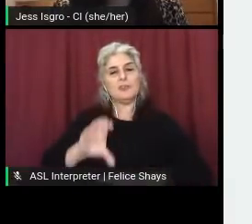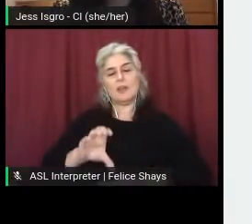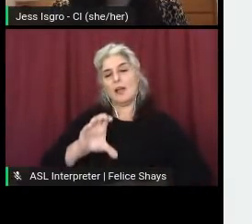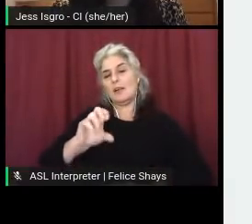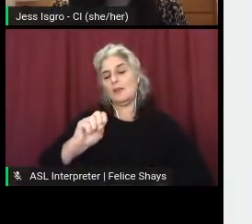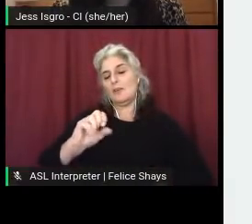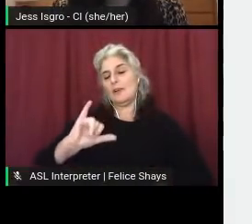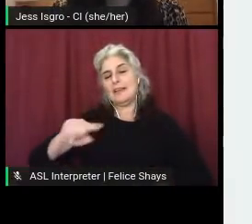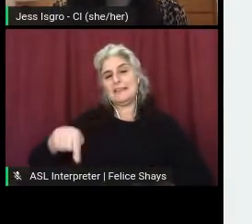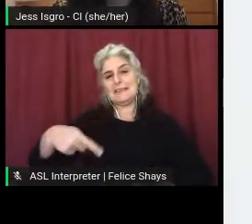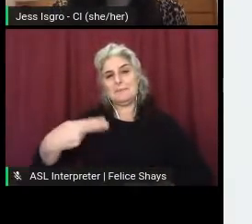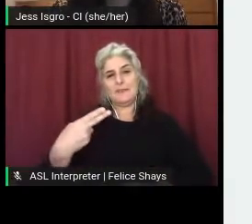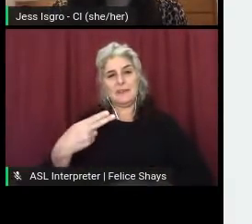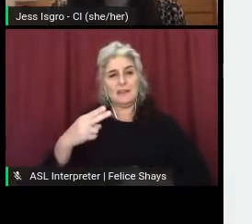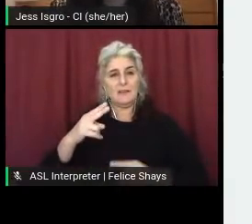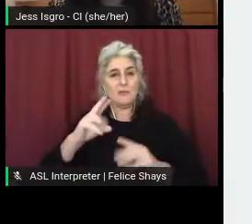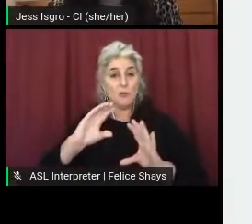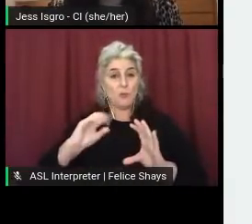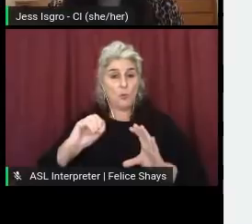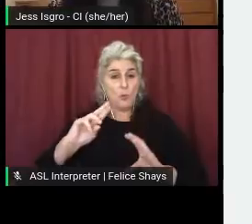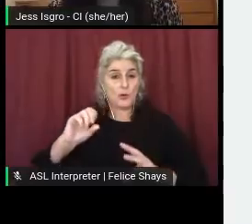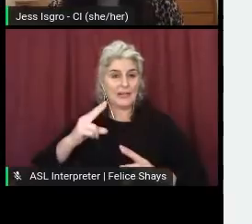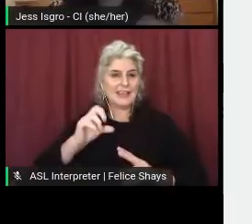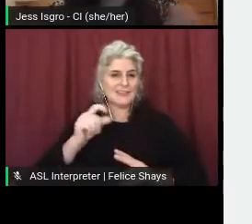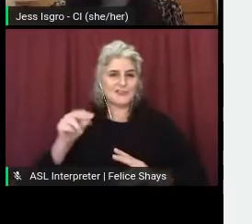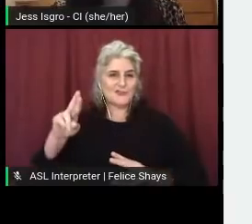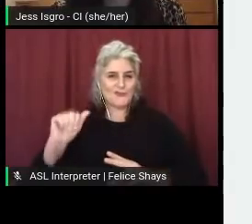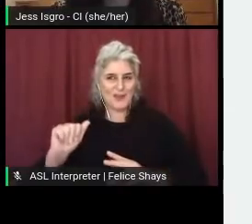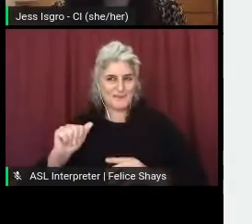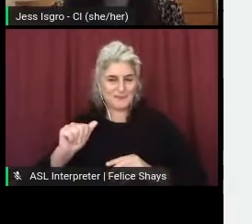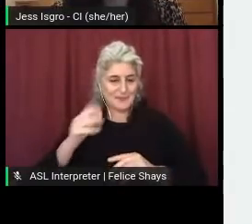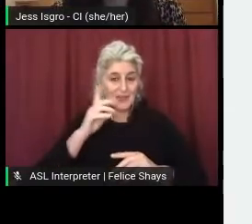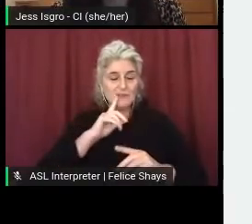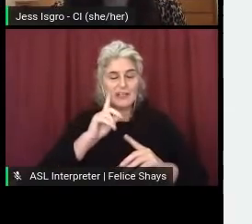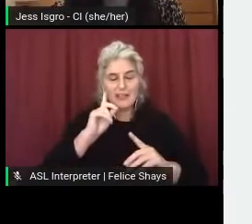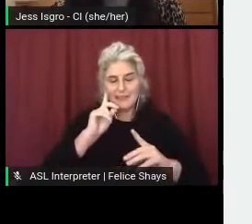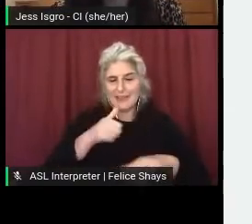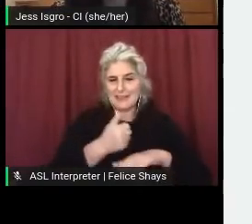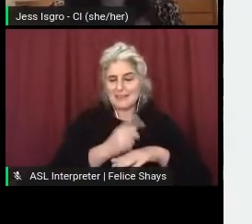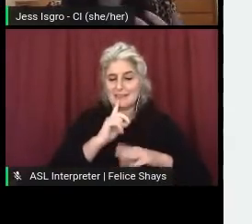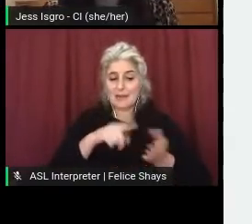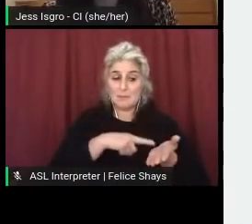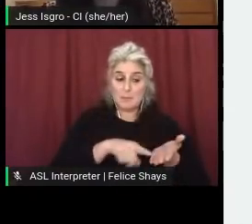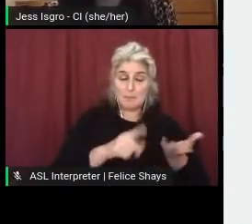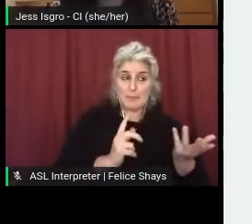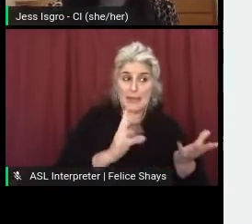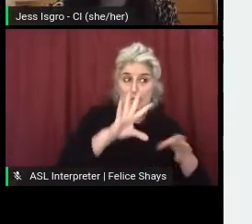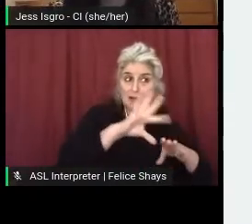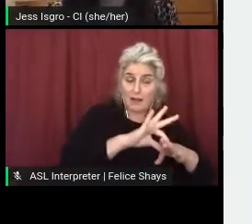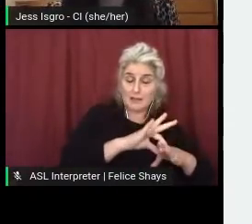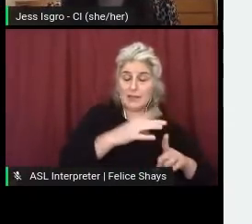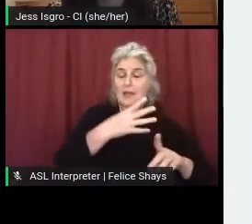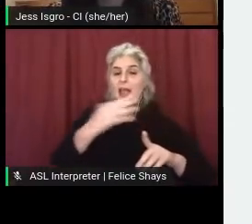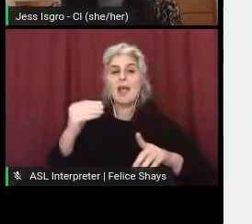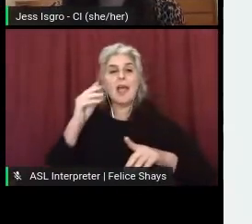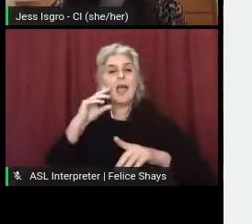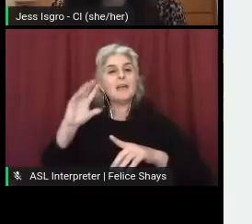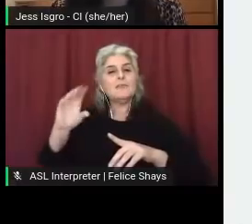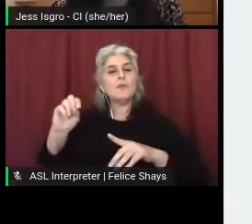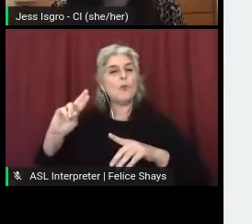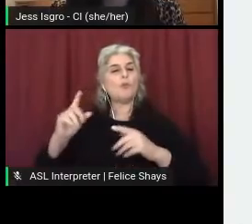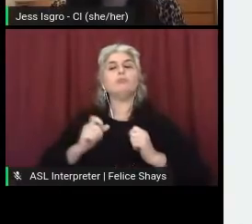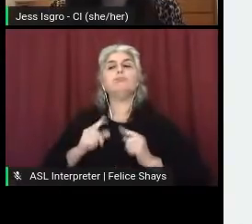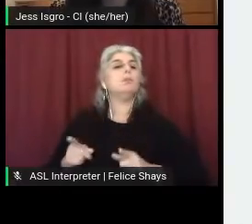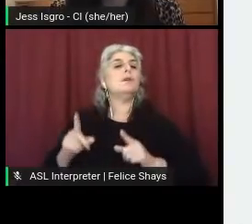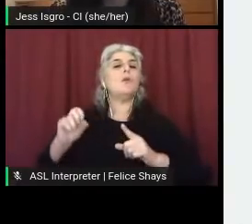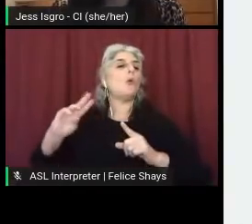Orchestra, and it's a great instance where they created a connection between their organic content and their paid content when they recognized success from something that was